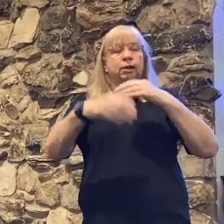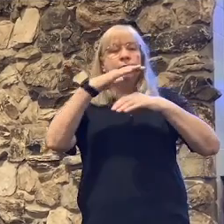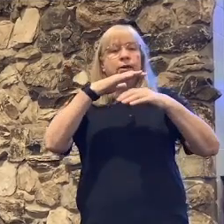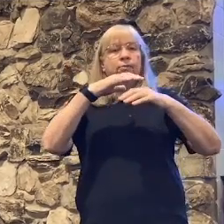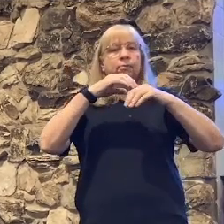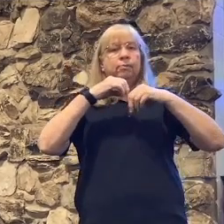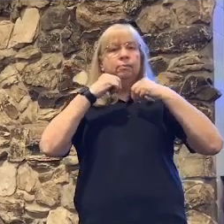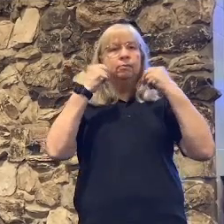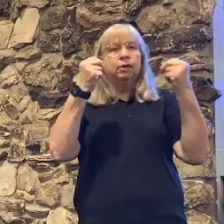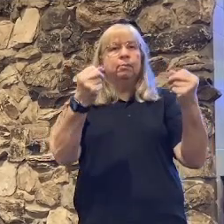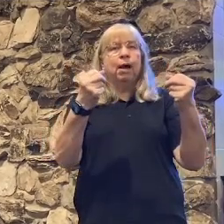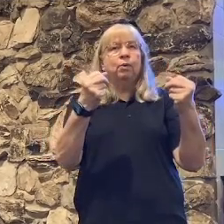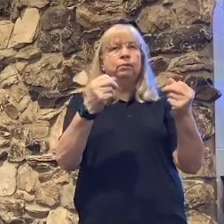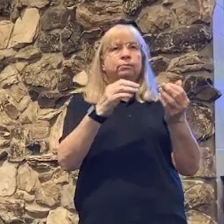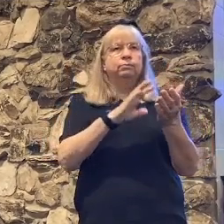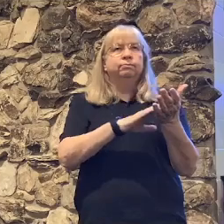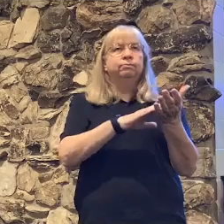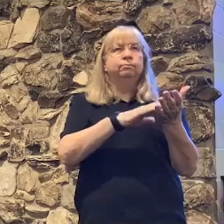the kingdom.